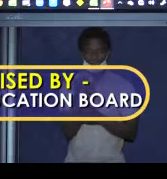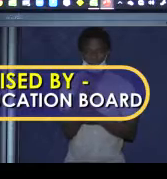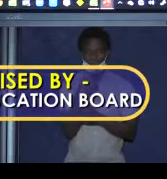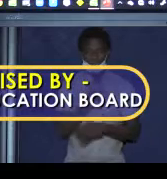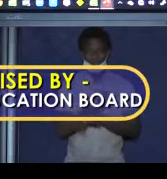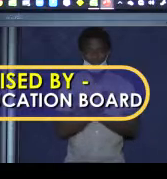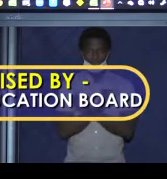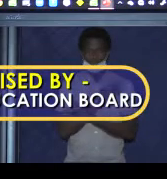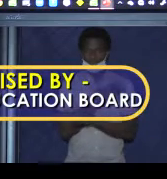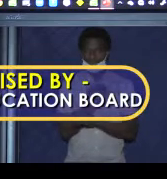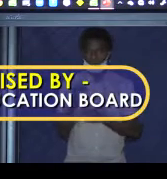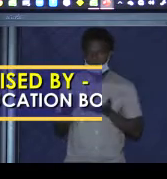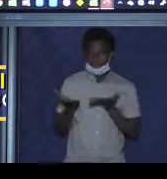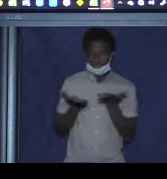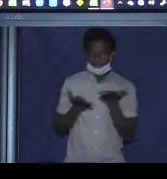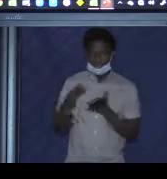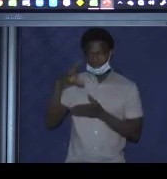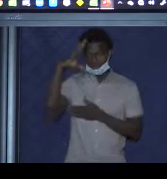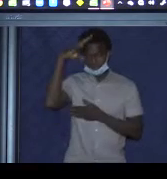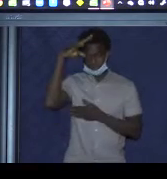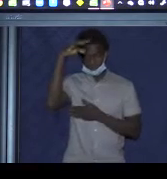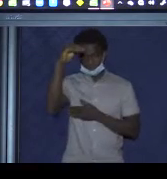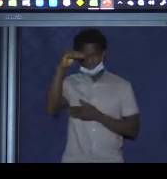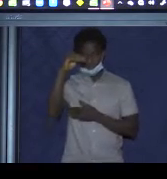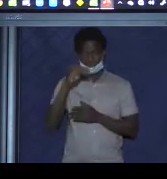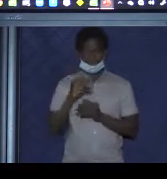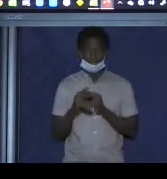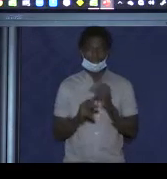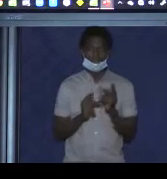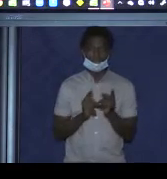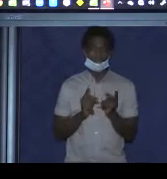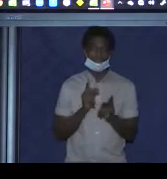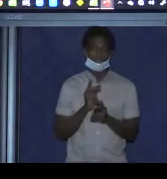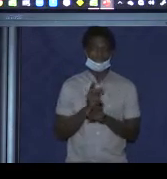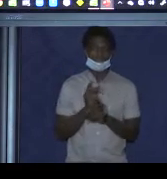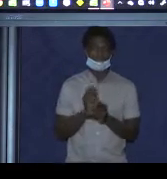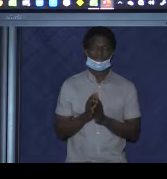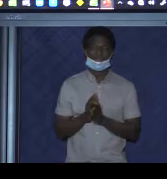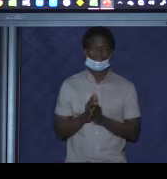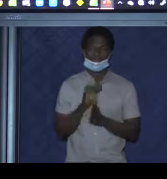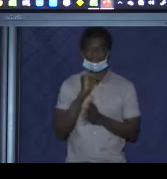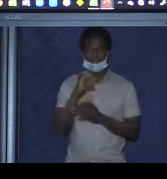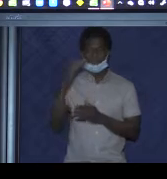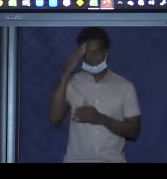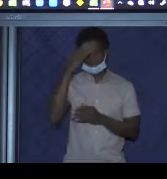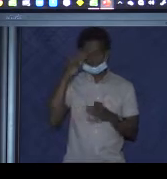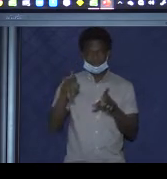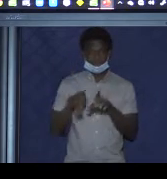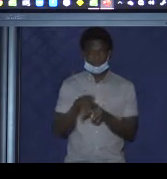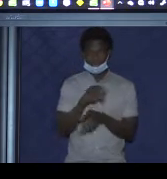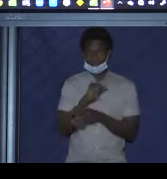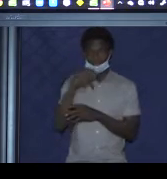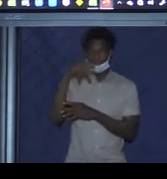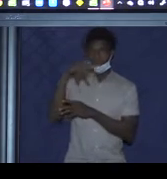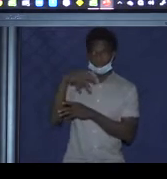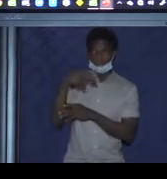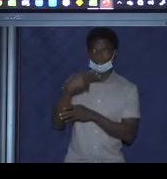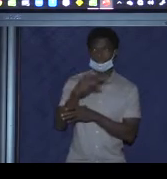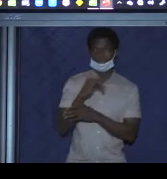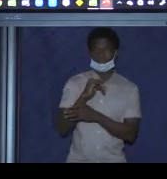One who loves and serves mankind, one who loves and serves mankind is known as